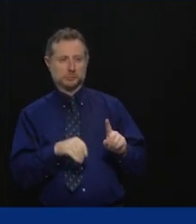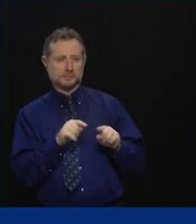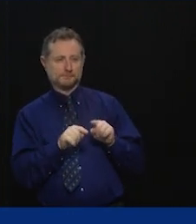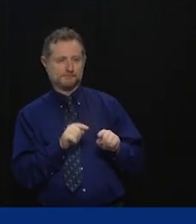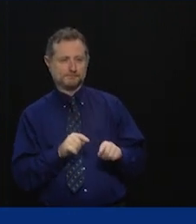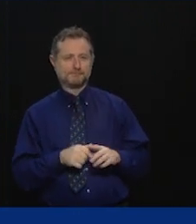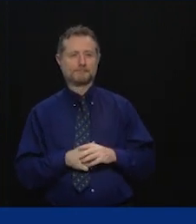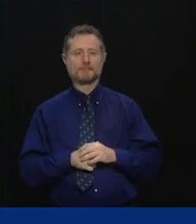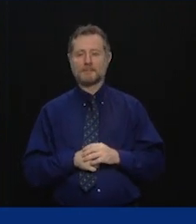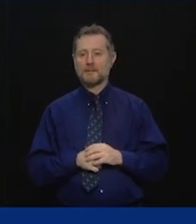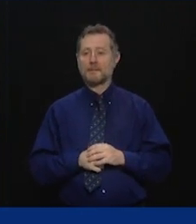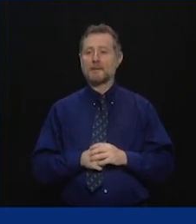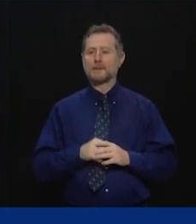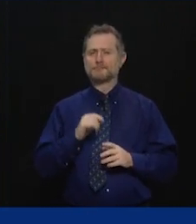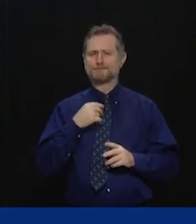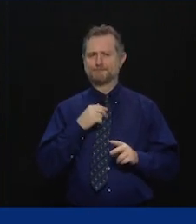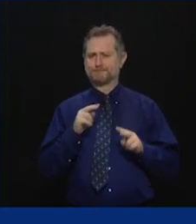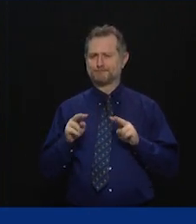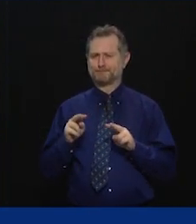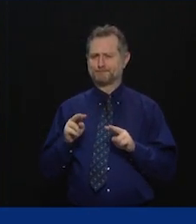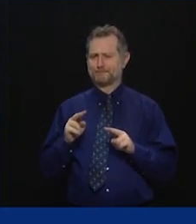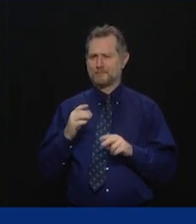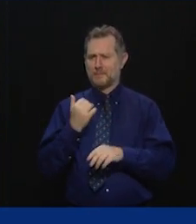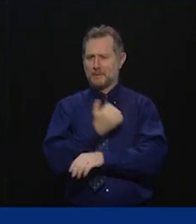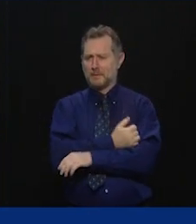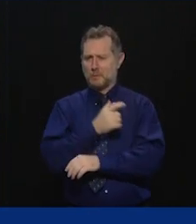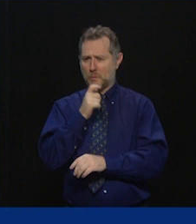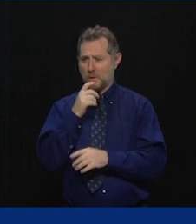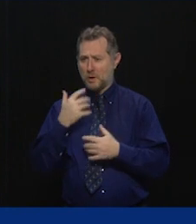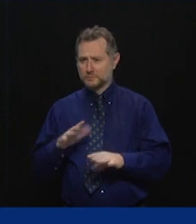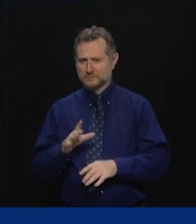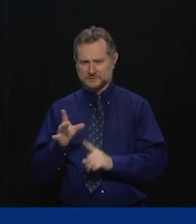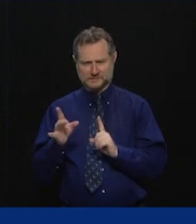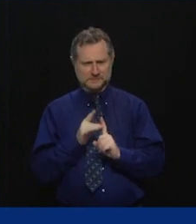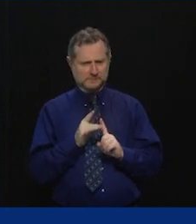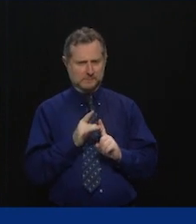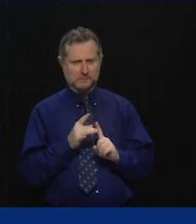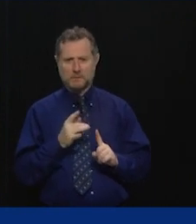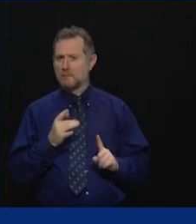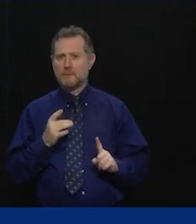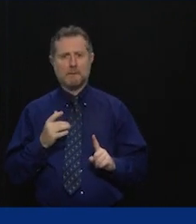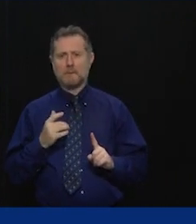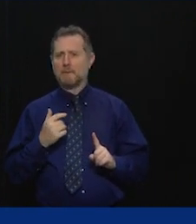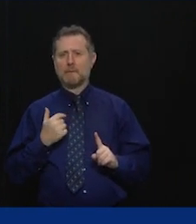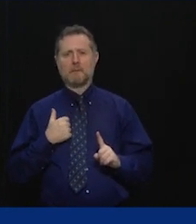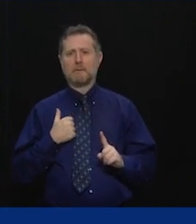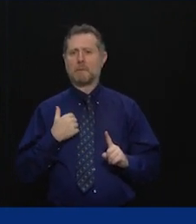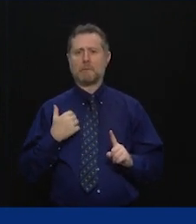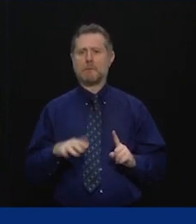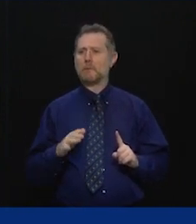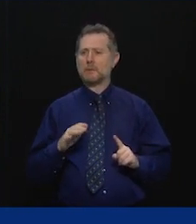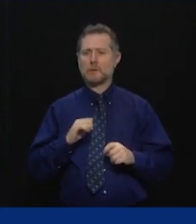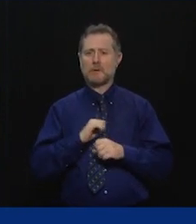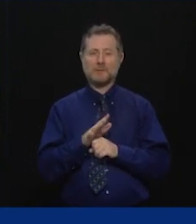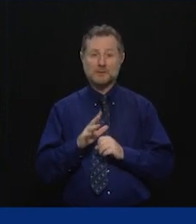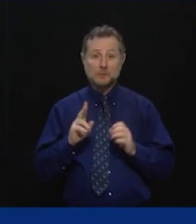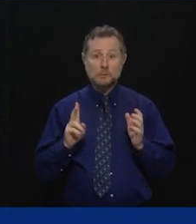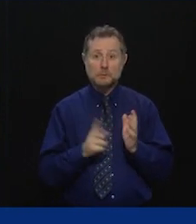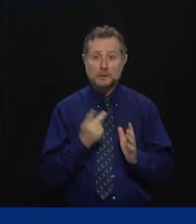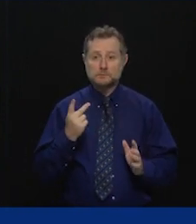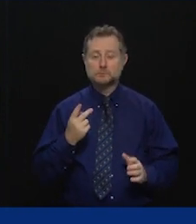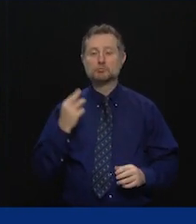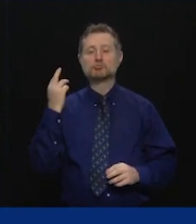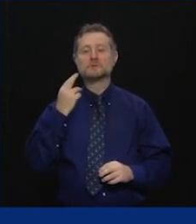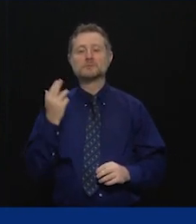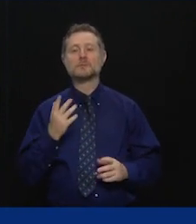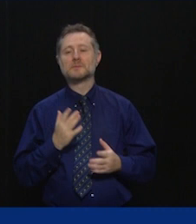minuscule, but no one wants to get it twice. And the reason people get it twice is because there are still people out there unvaccinated. That is the